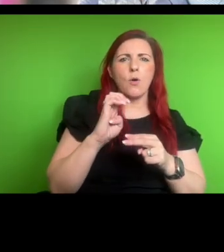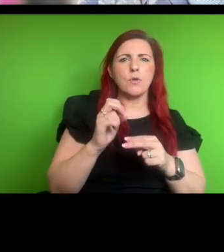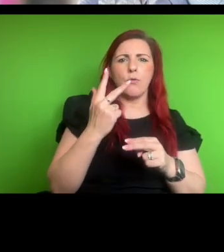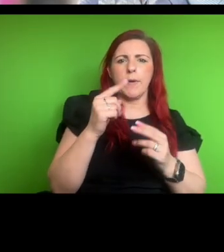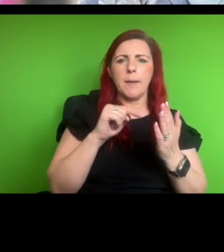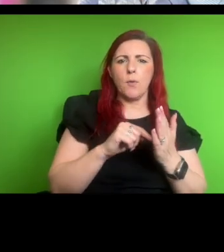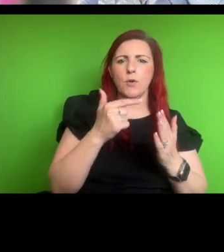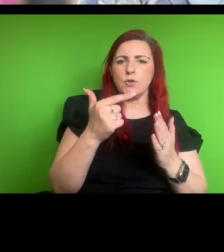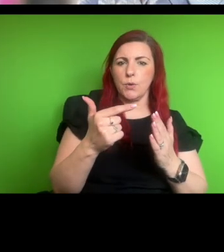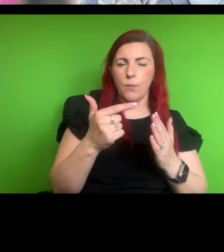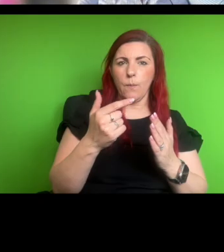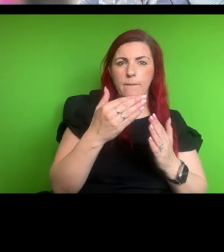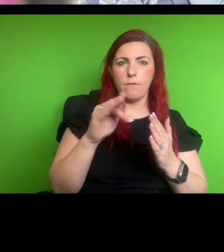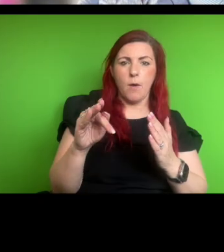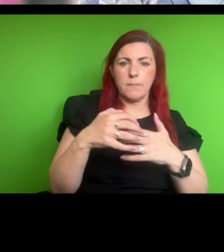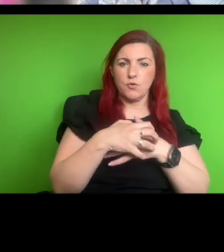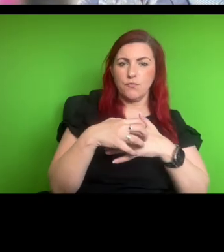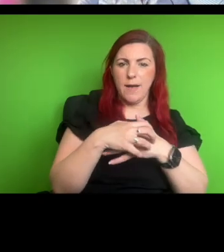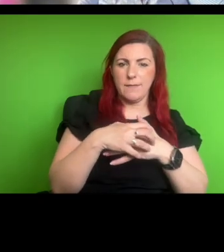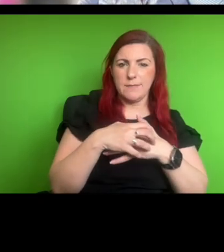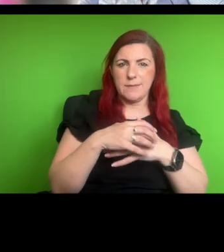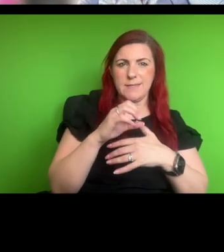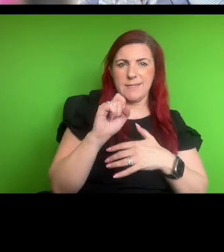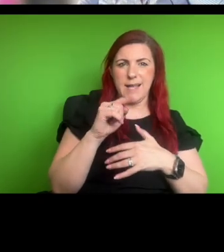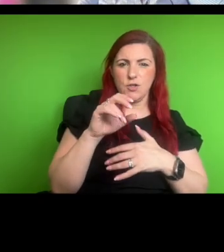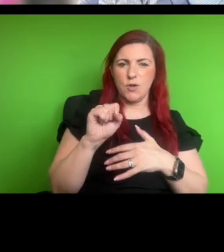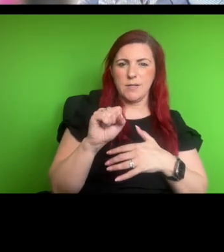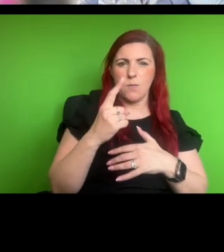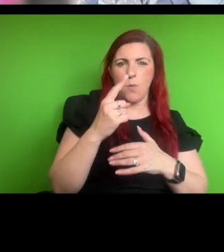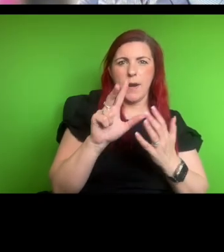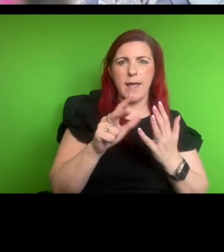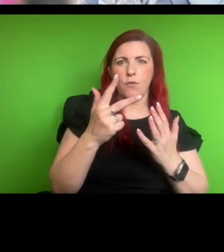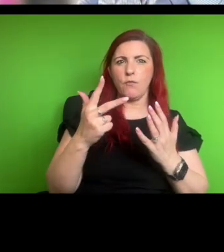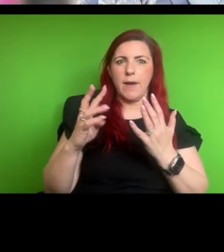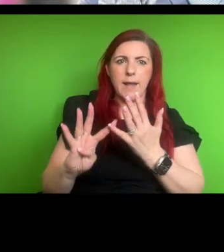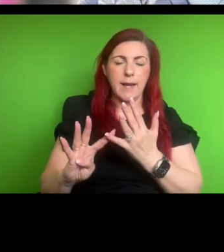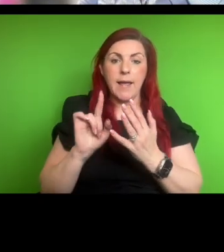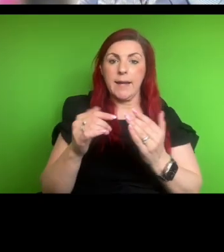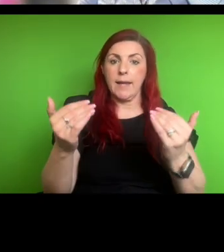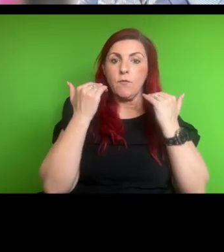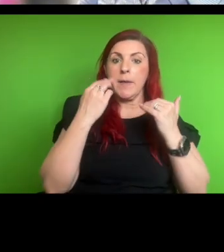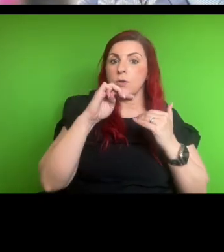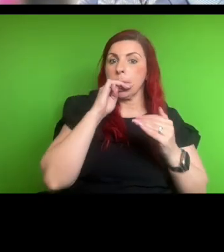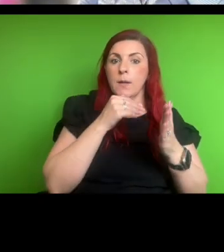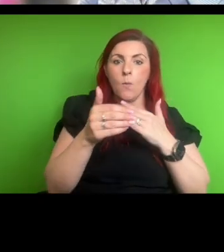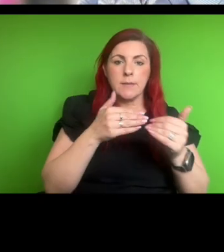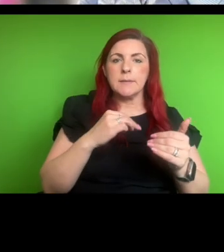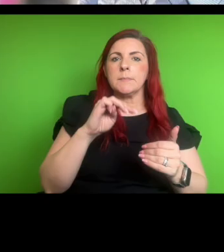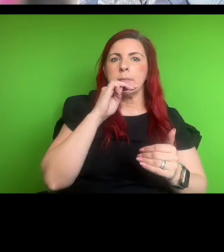standard 18339, and information is defined as data that are